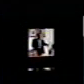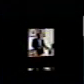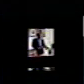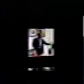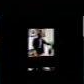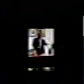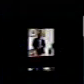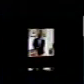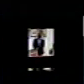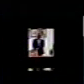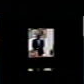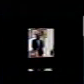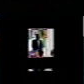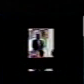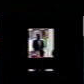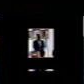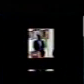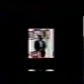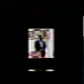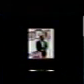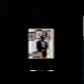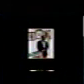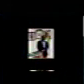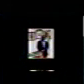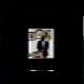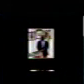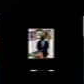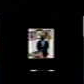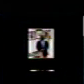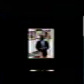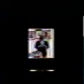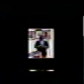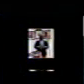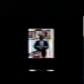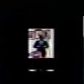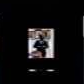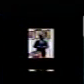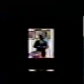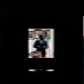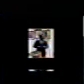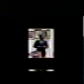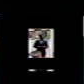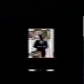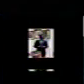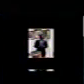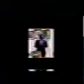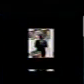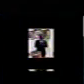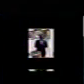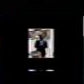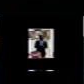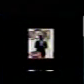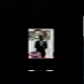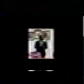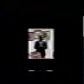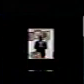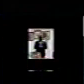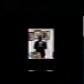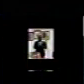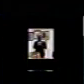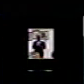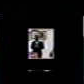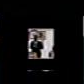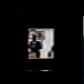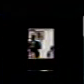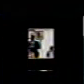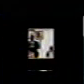flesh. He knew it wasn't the work of God, it was the work of the devil. All the buffeting in your life today that brings